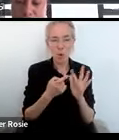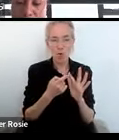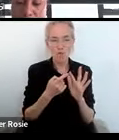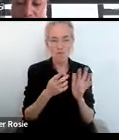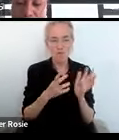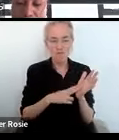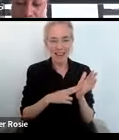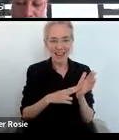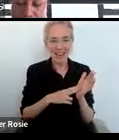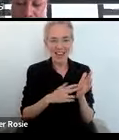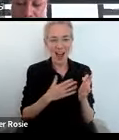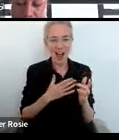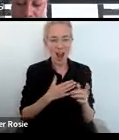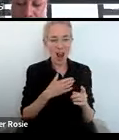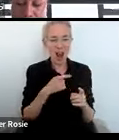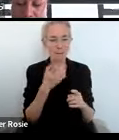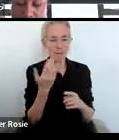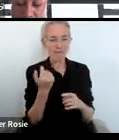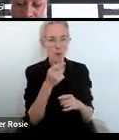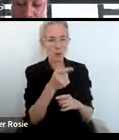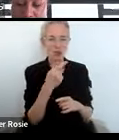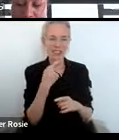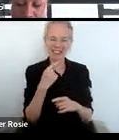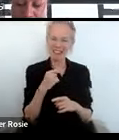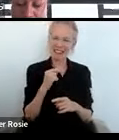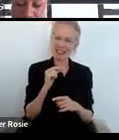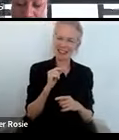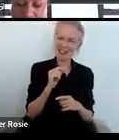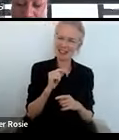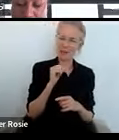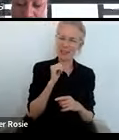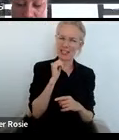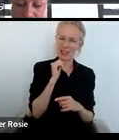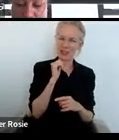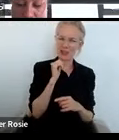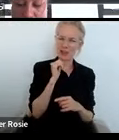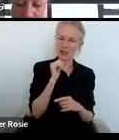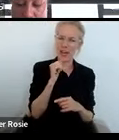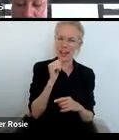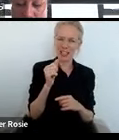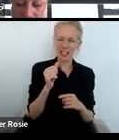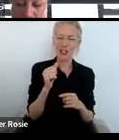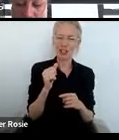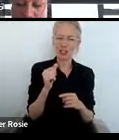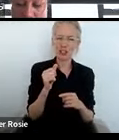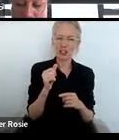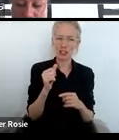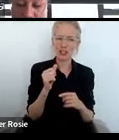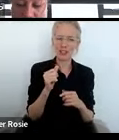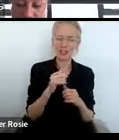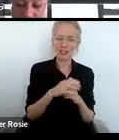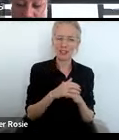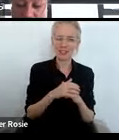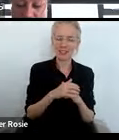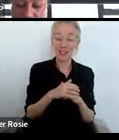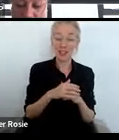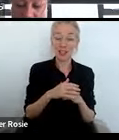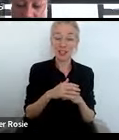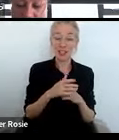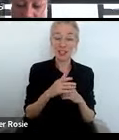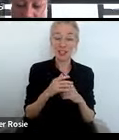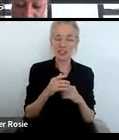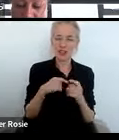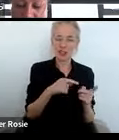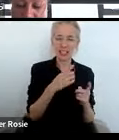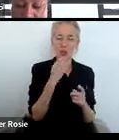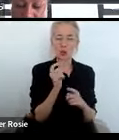previous submitters, lived experience scenarios, and honestly, so many of the situations that we look at, you